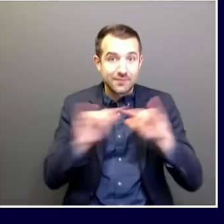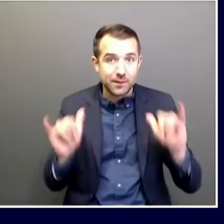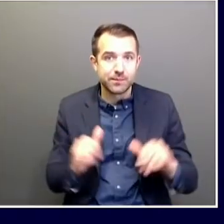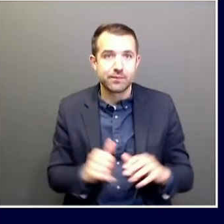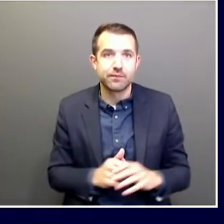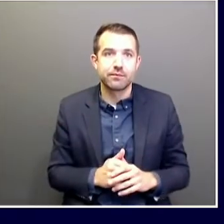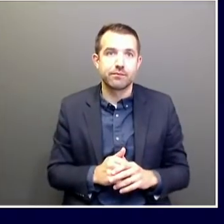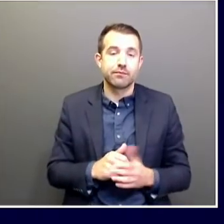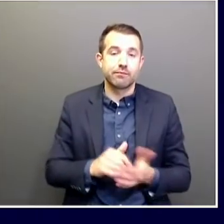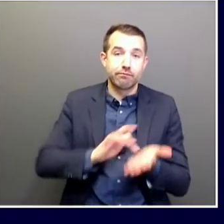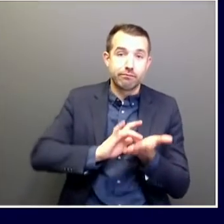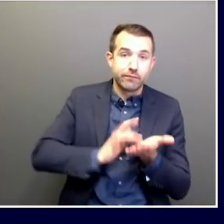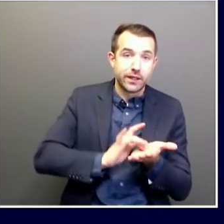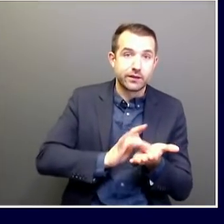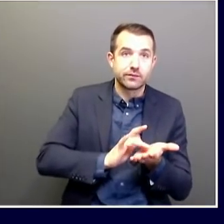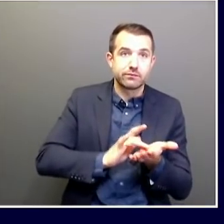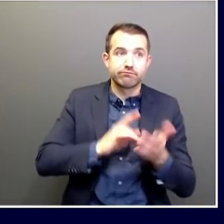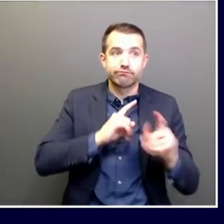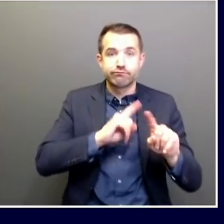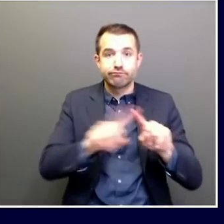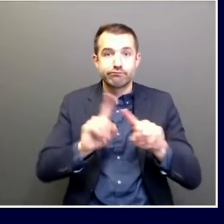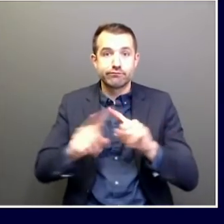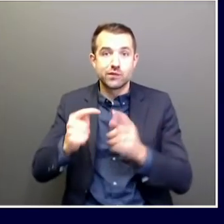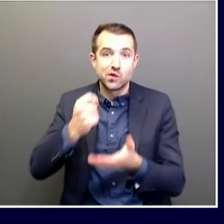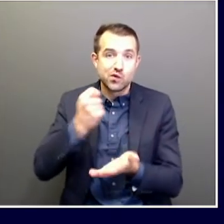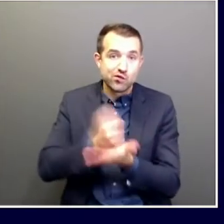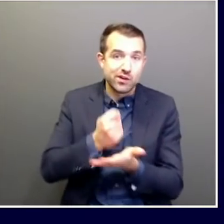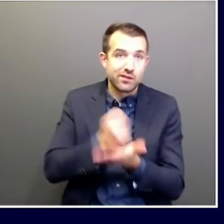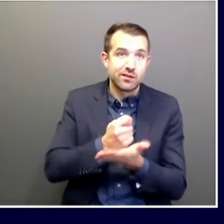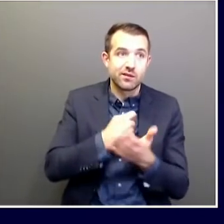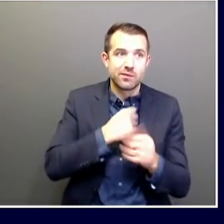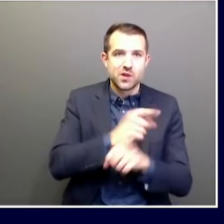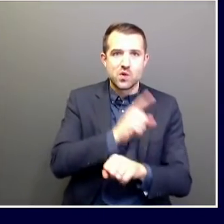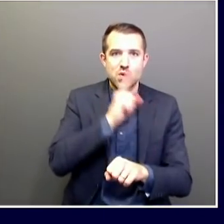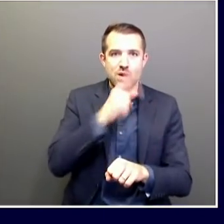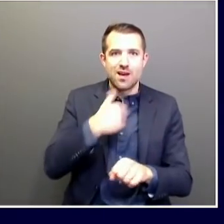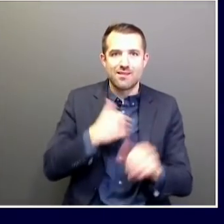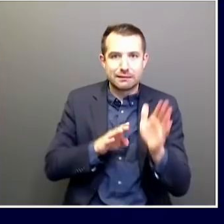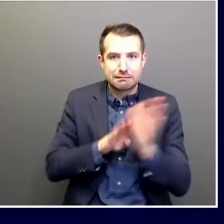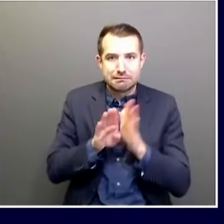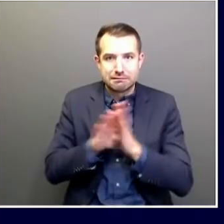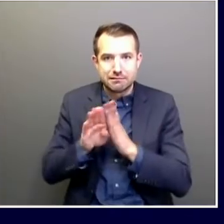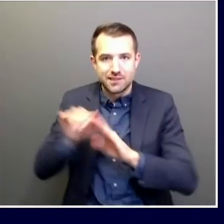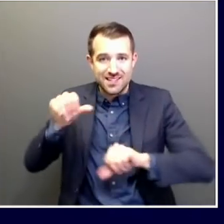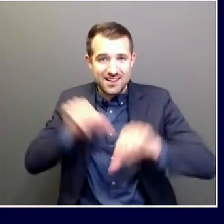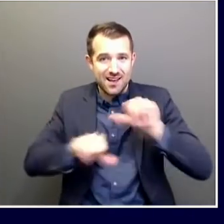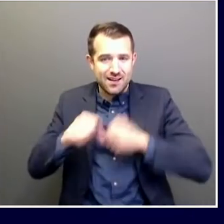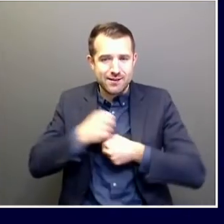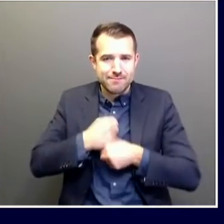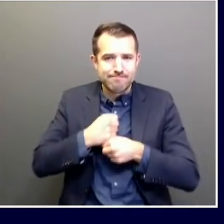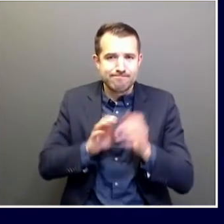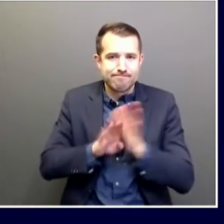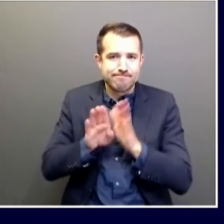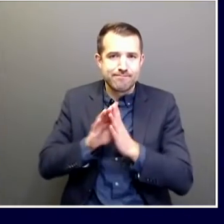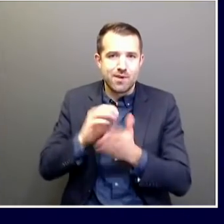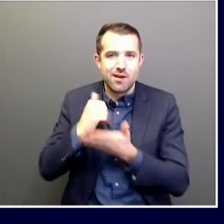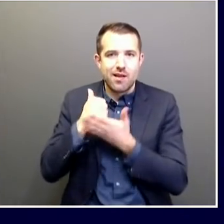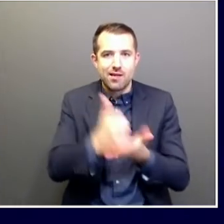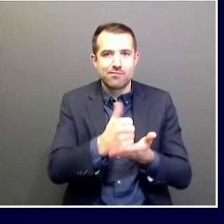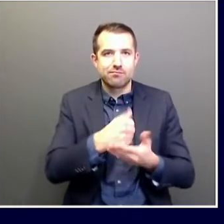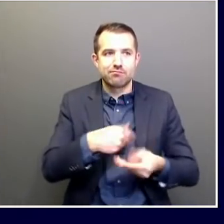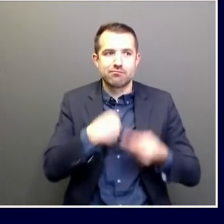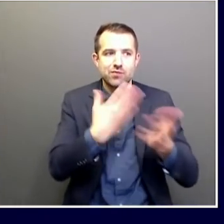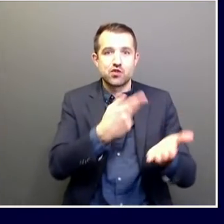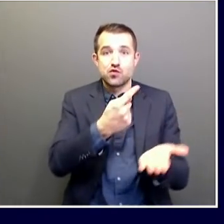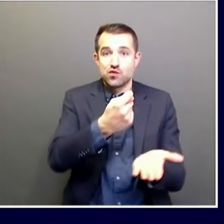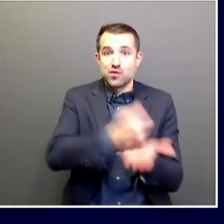therapeutics, things of that nature. Those are all the things that we're doing right now in service of that goal. In the future, our goal will have to